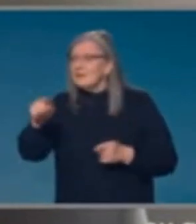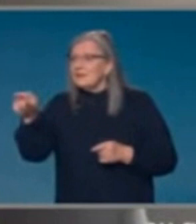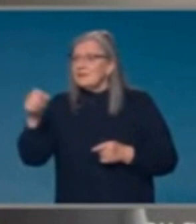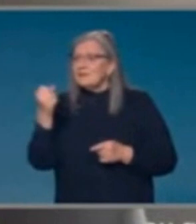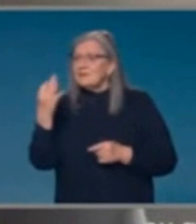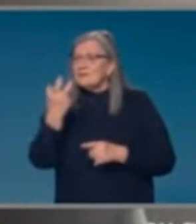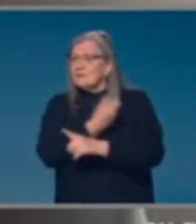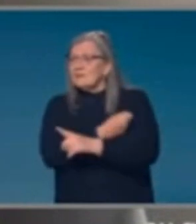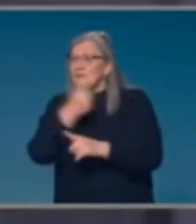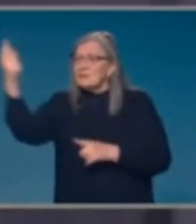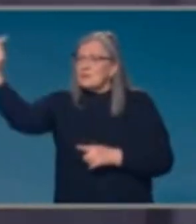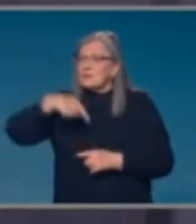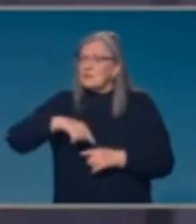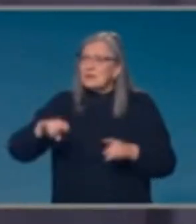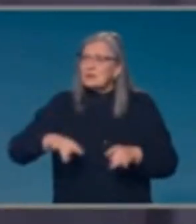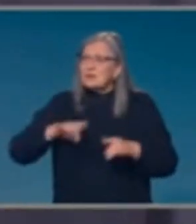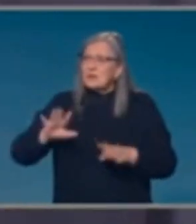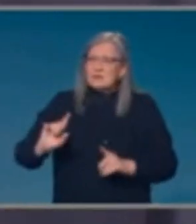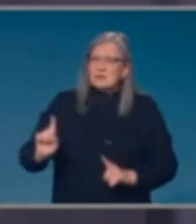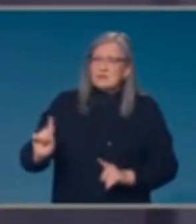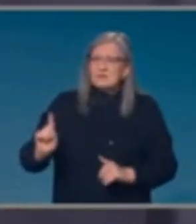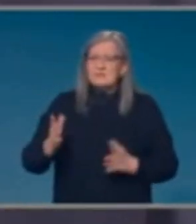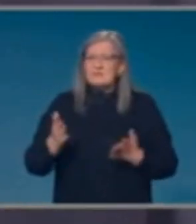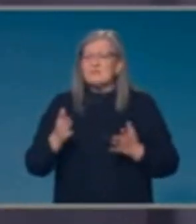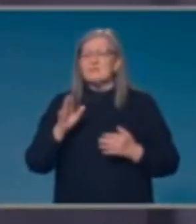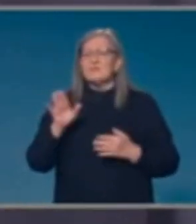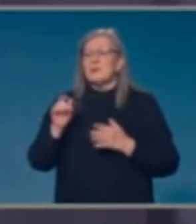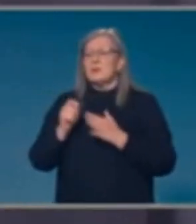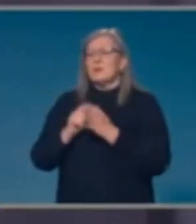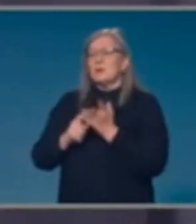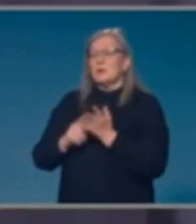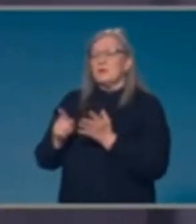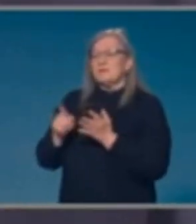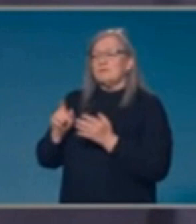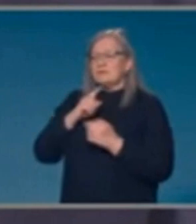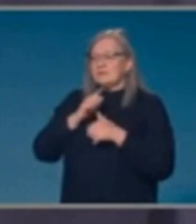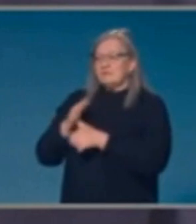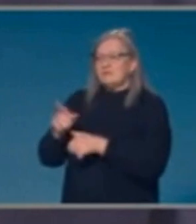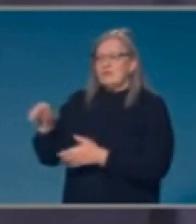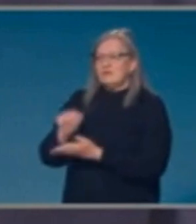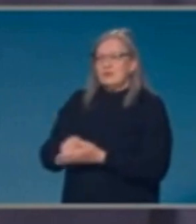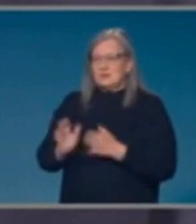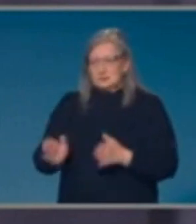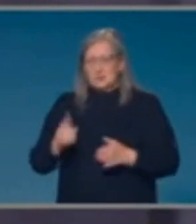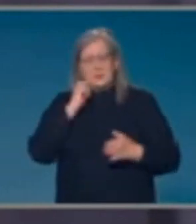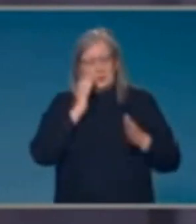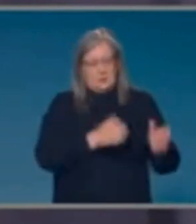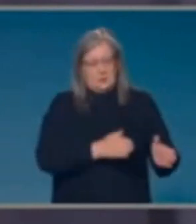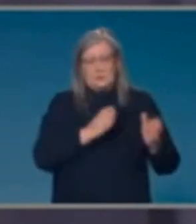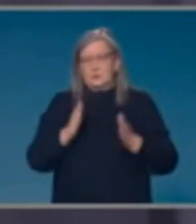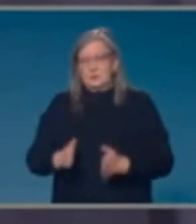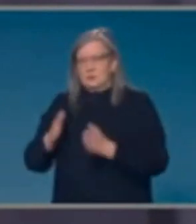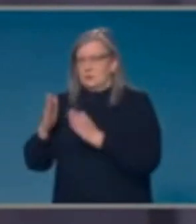Paul? So that's right, Minister. We'll be taking a phased approach and starting with